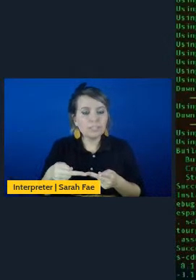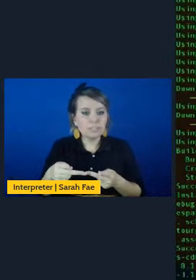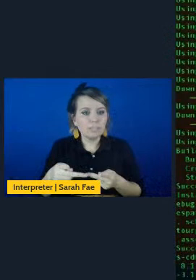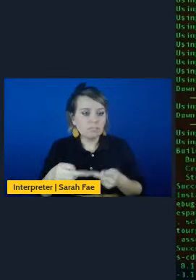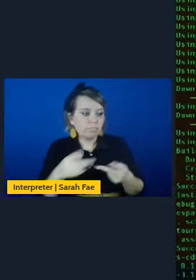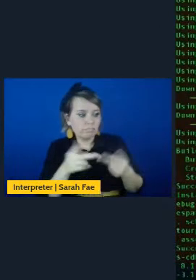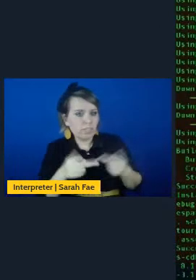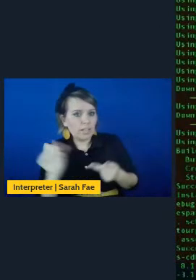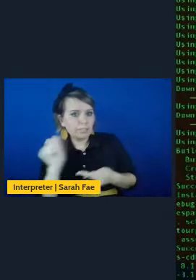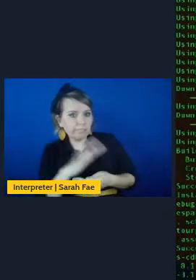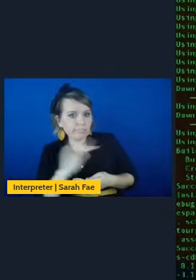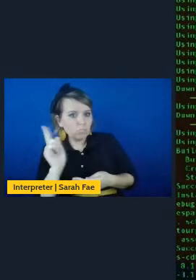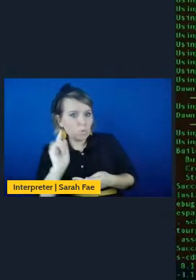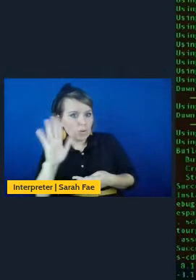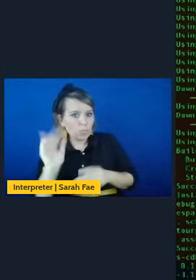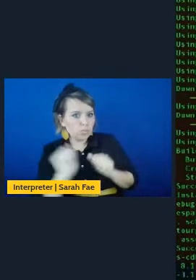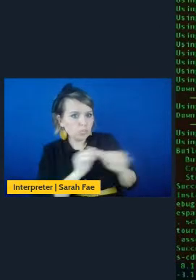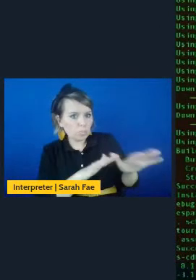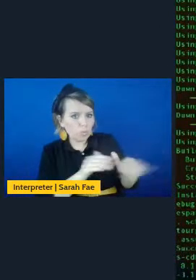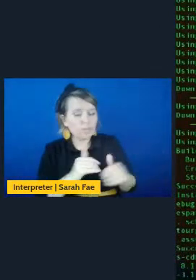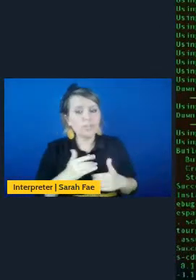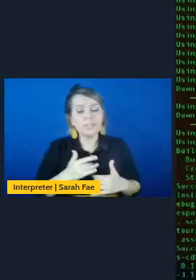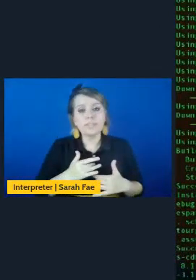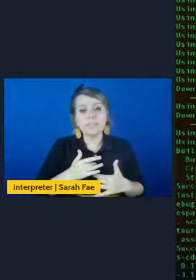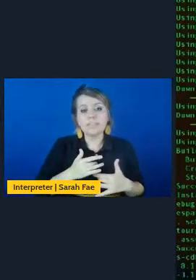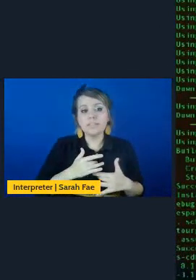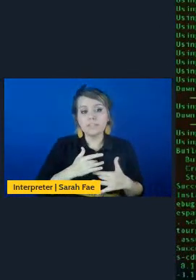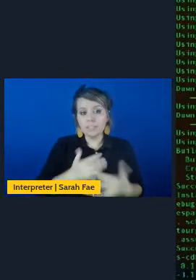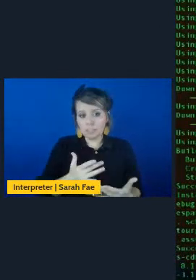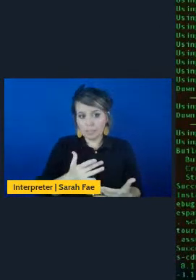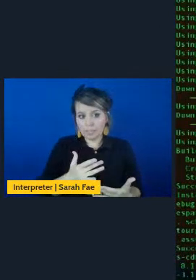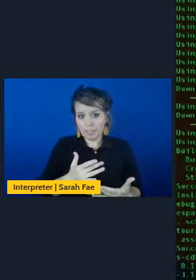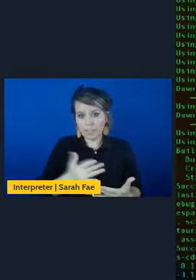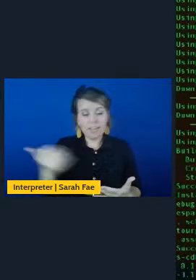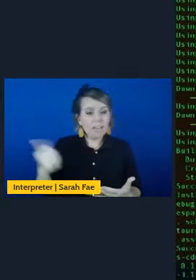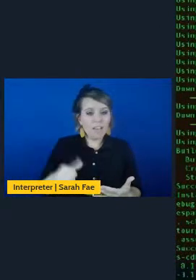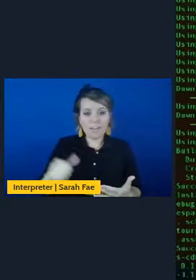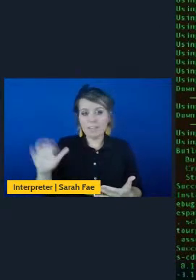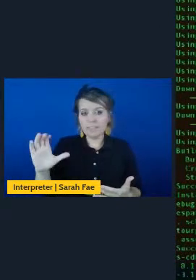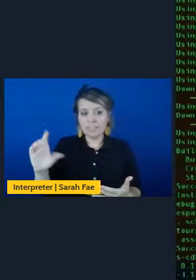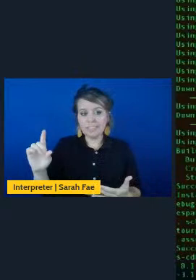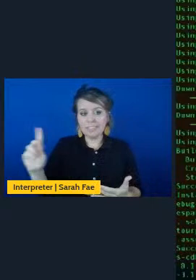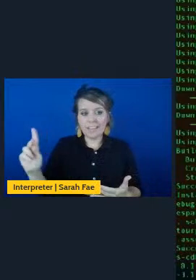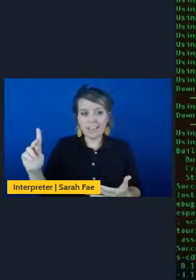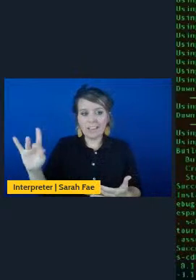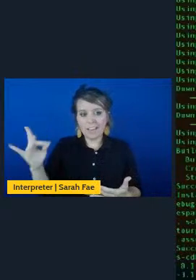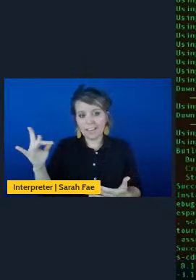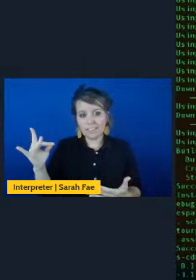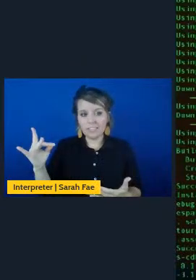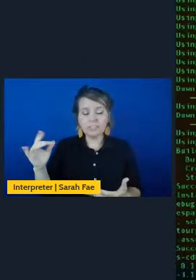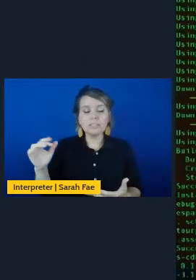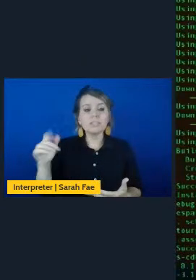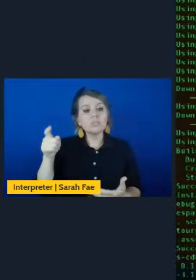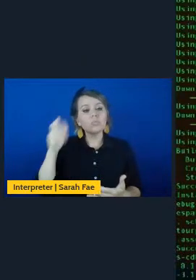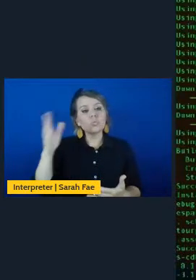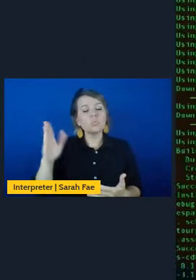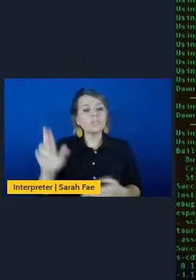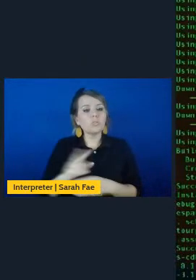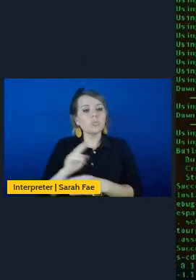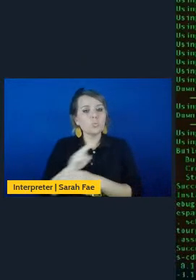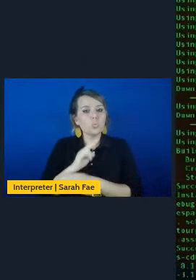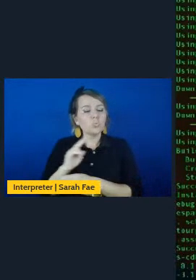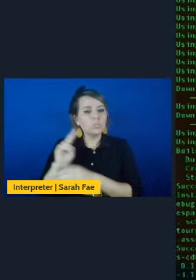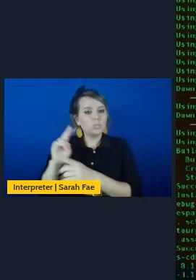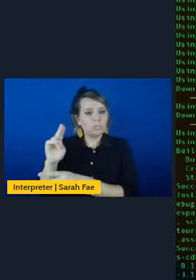in. And typically, when you do AWS CDK, AWS configure, you are actually using the AWS CLI to connect